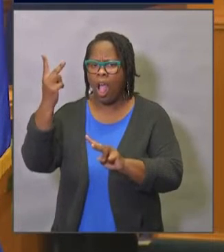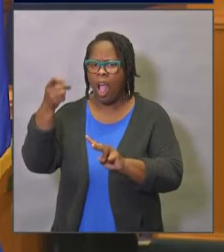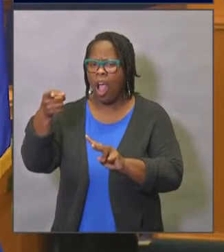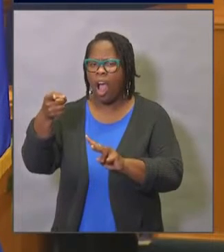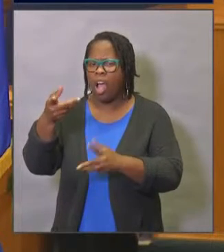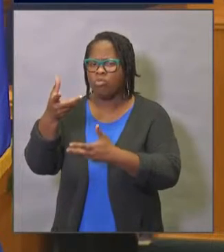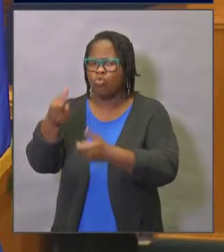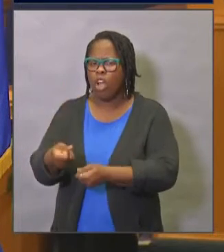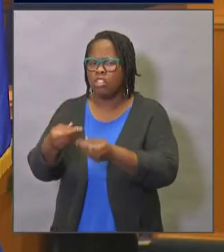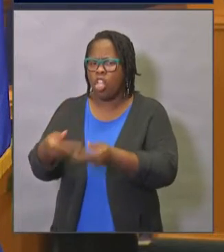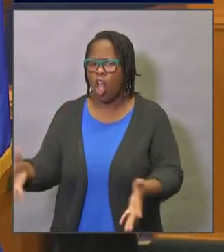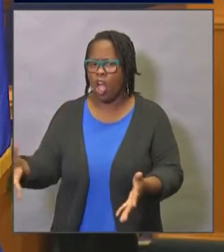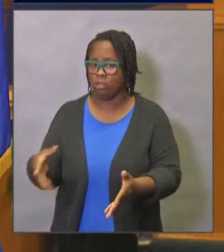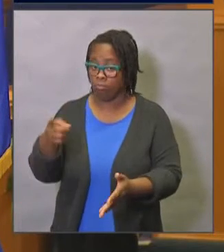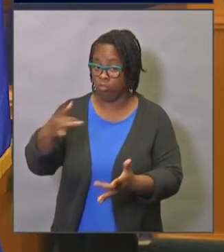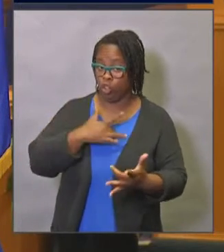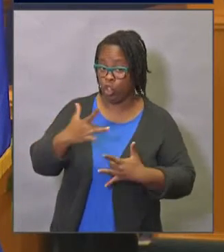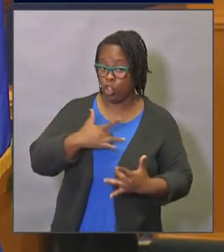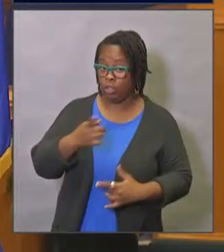major issues?